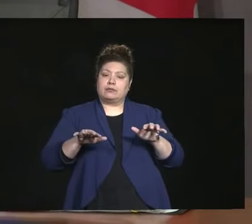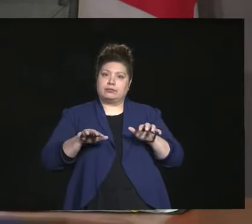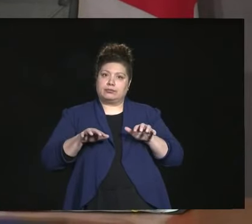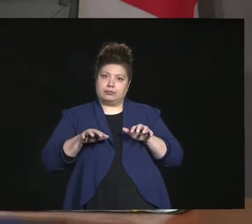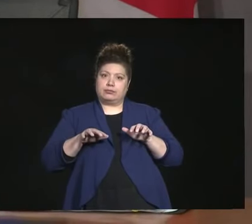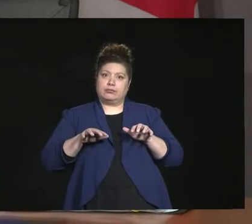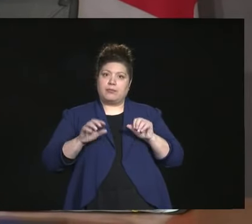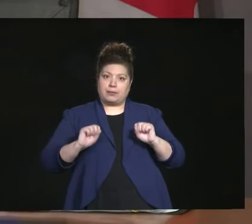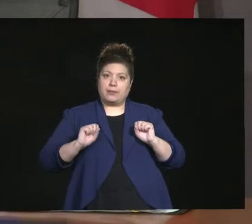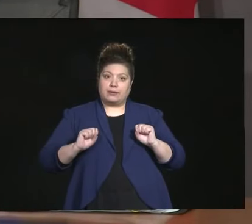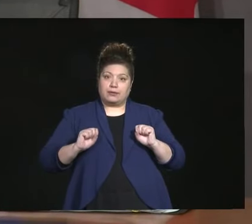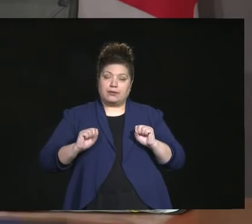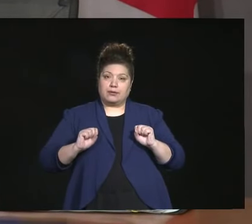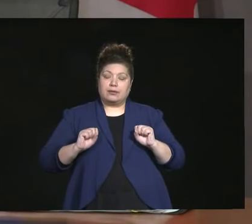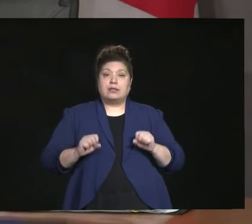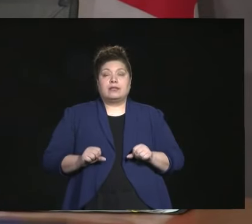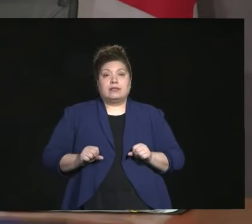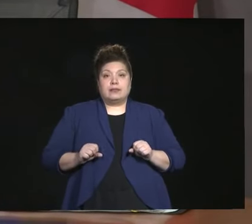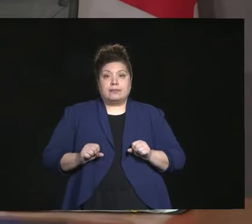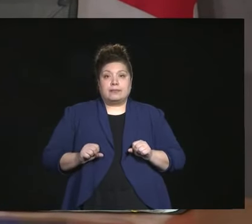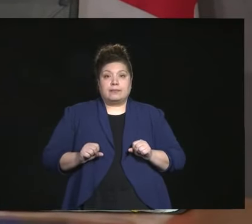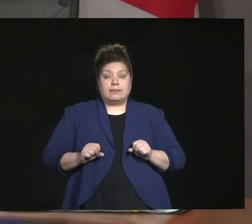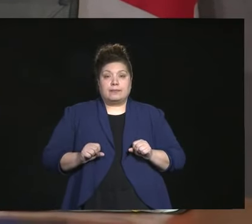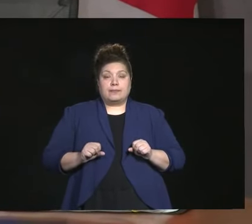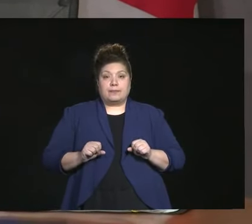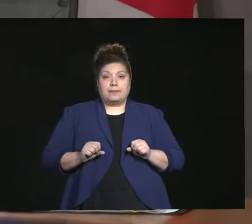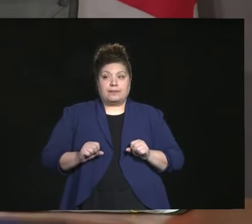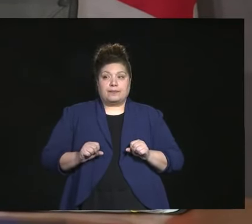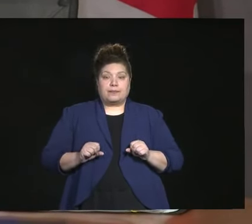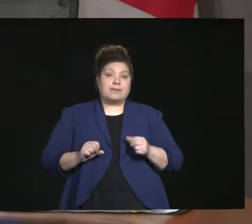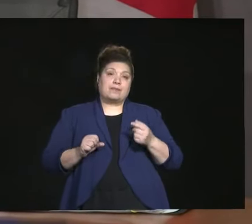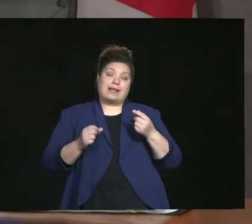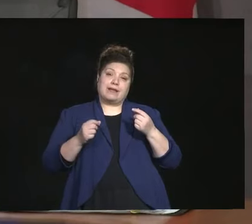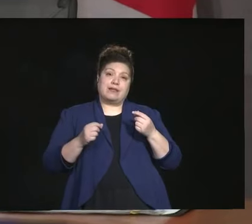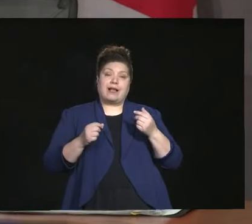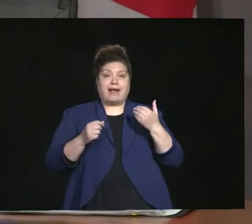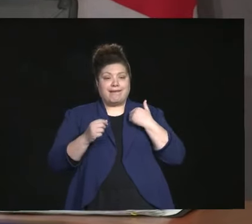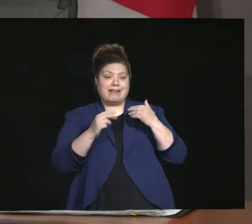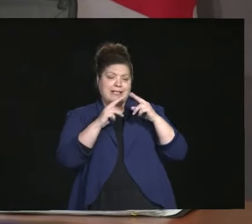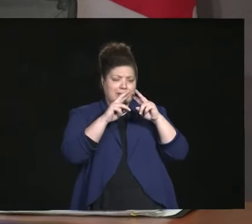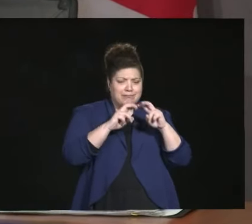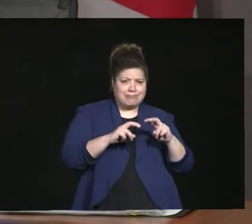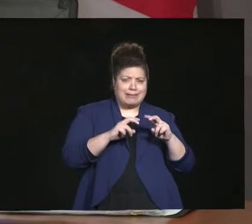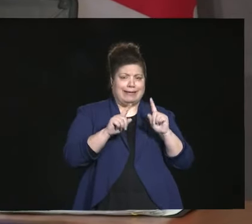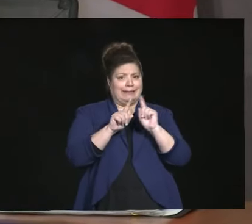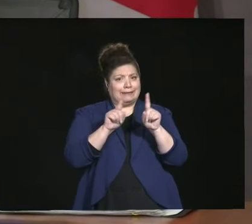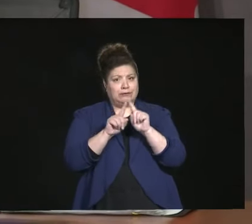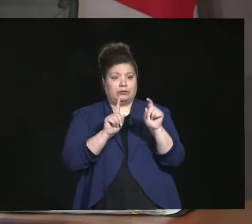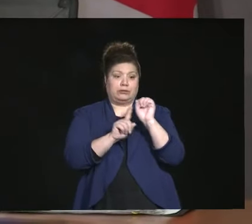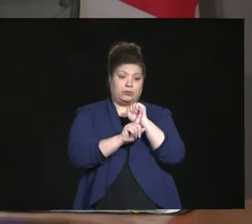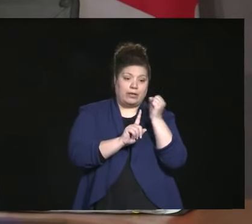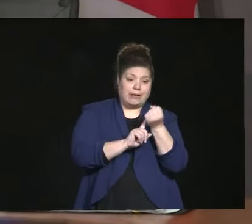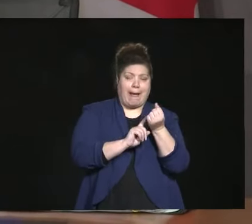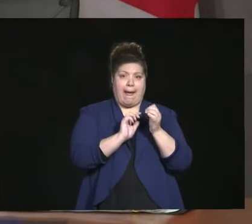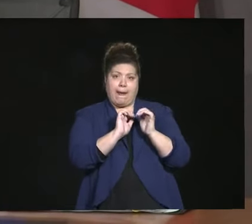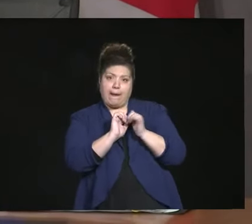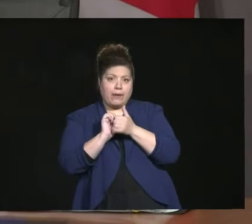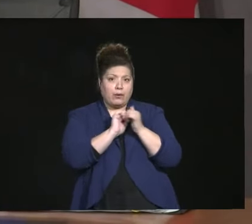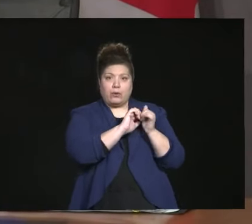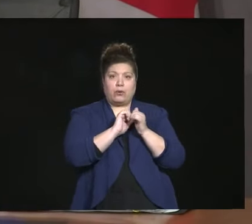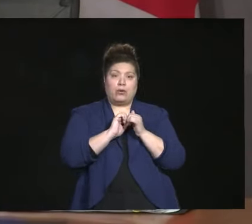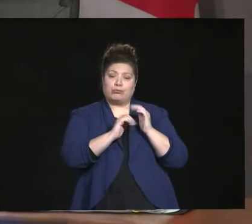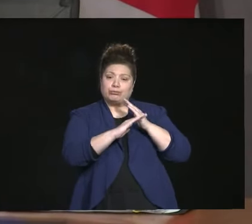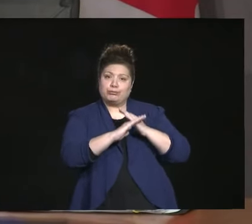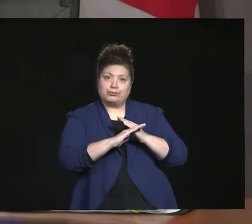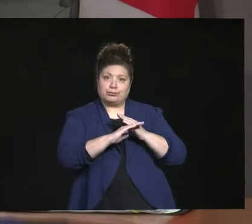so it's just different layers of measure, I think. But I think that's partly it. And of